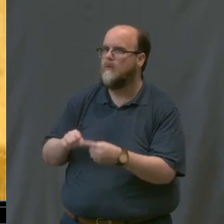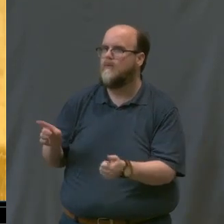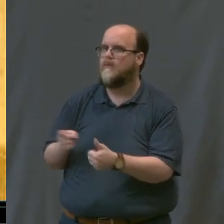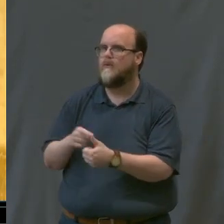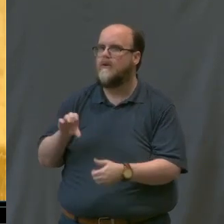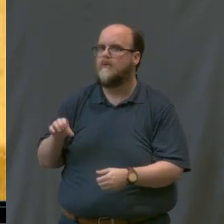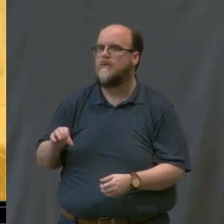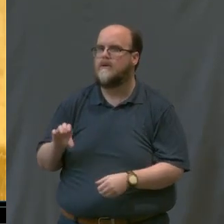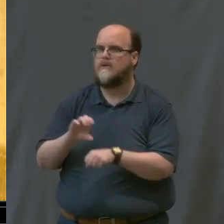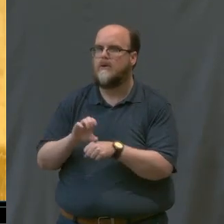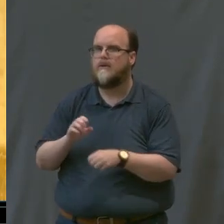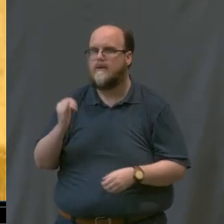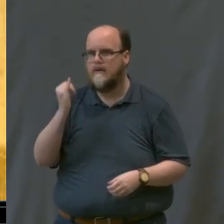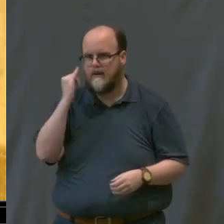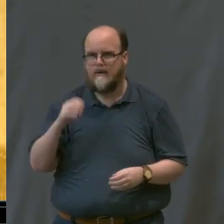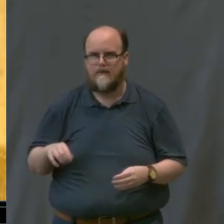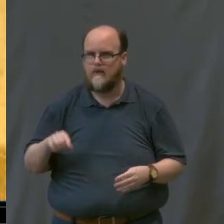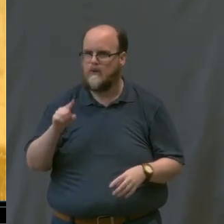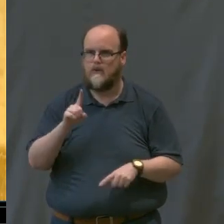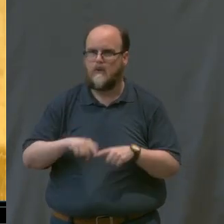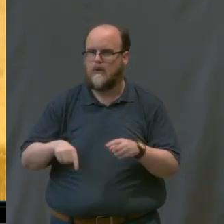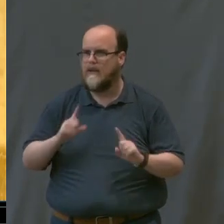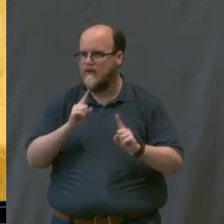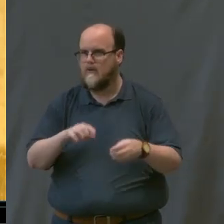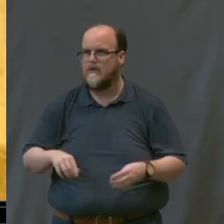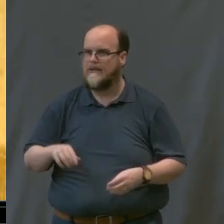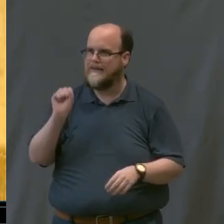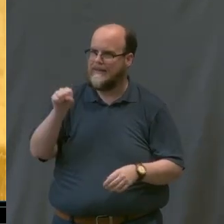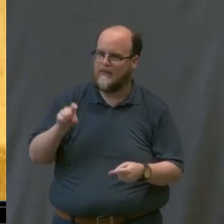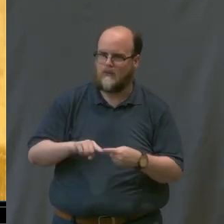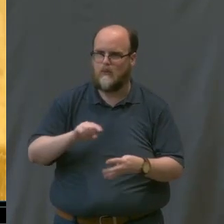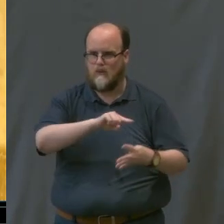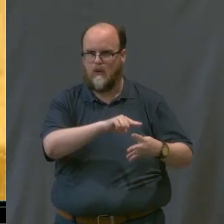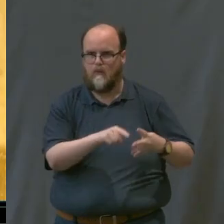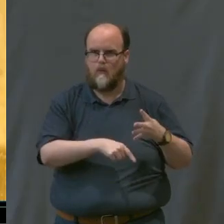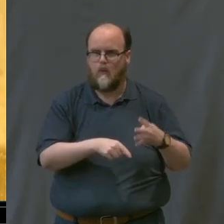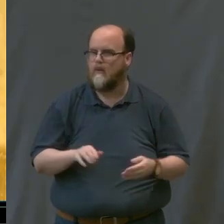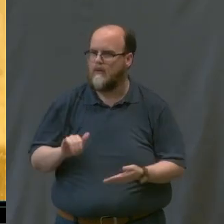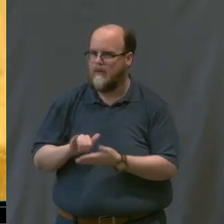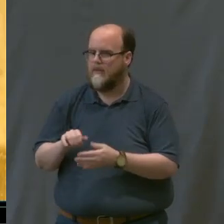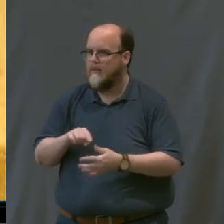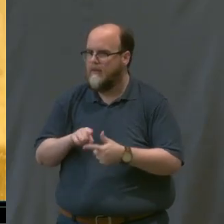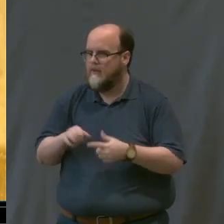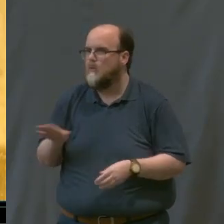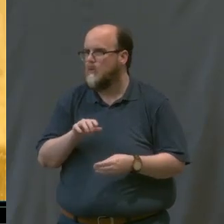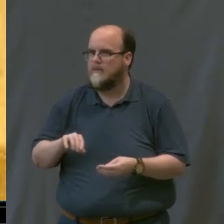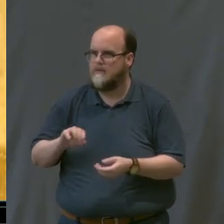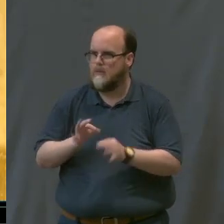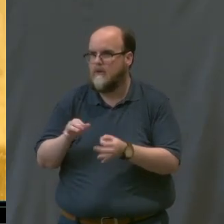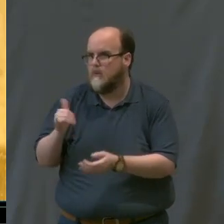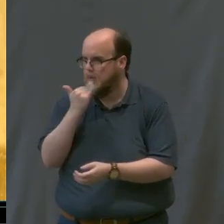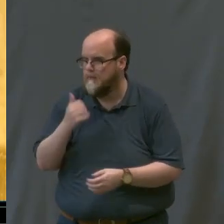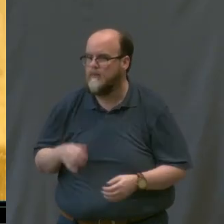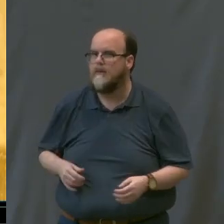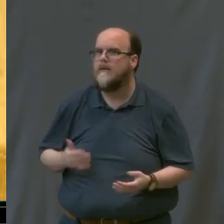If you cannot answer yes on all four of these, then your interpretation is wrong. My interpretation is wrong. There might be